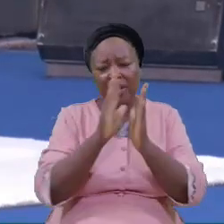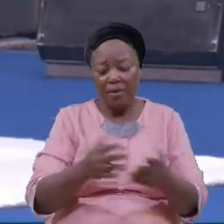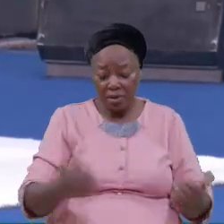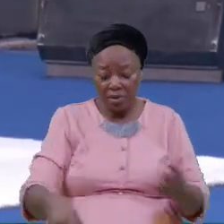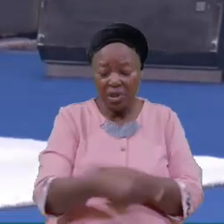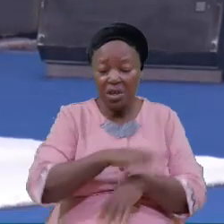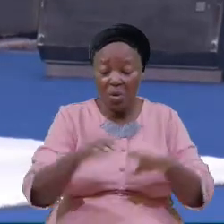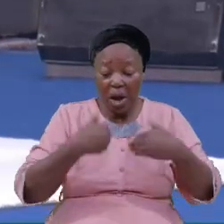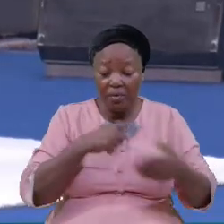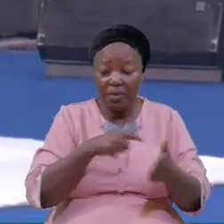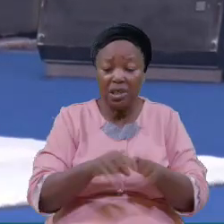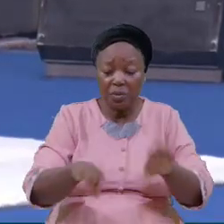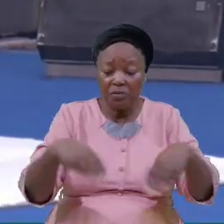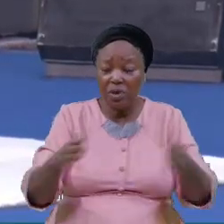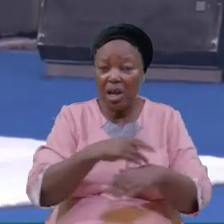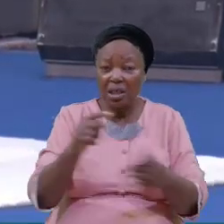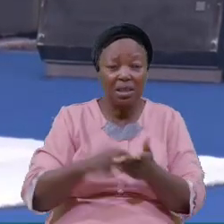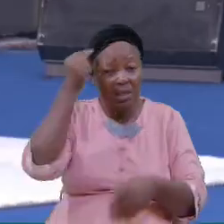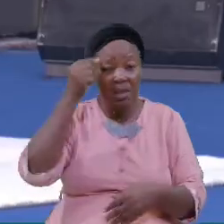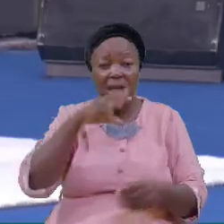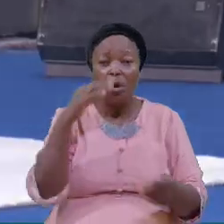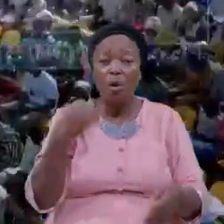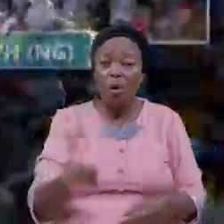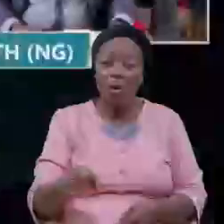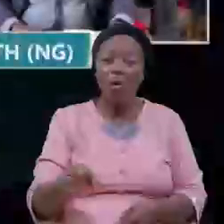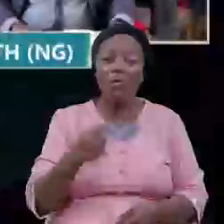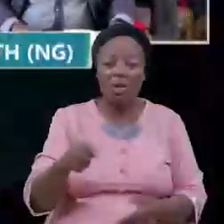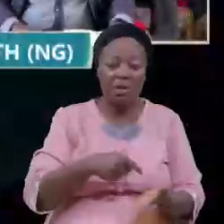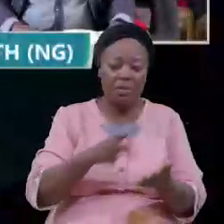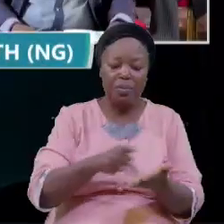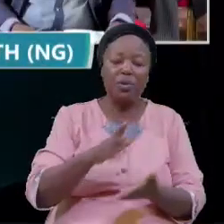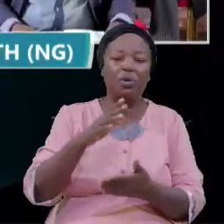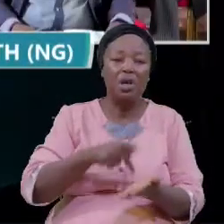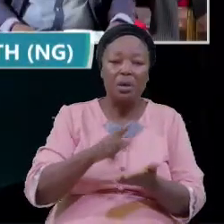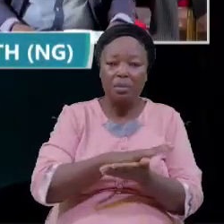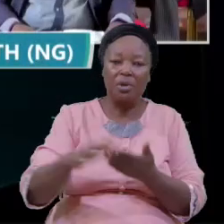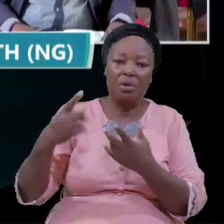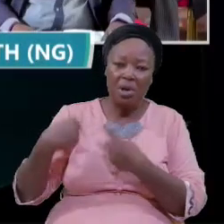this possession of a pure heart.